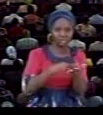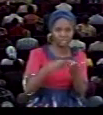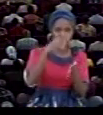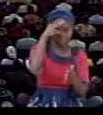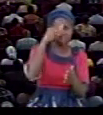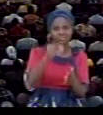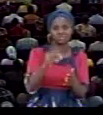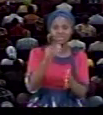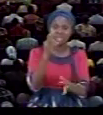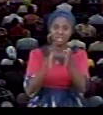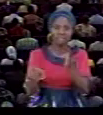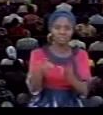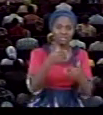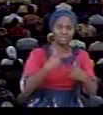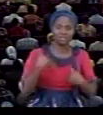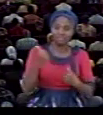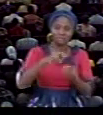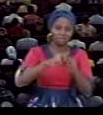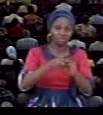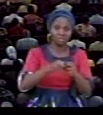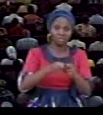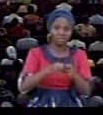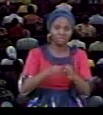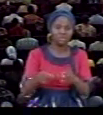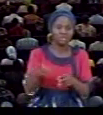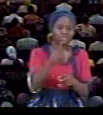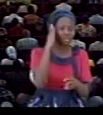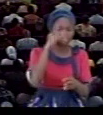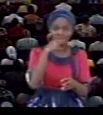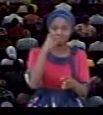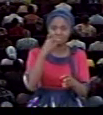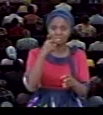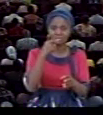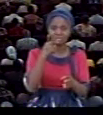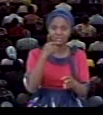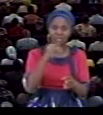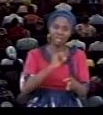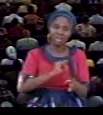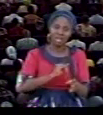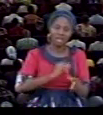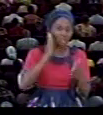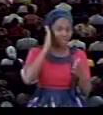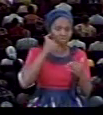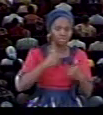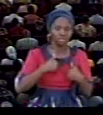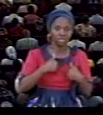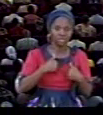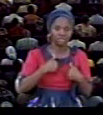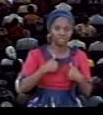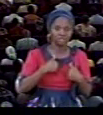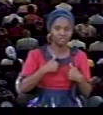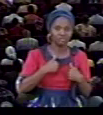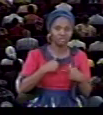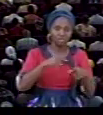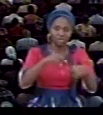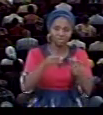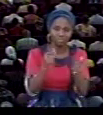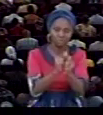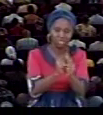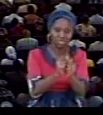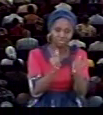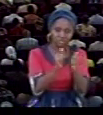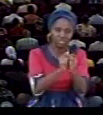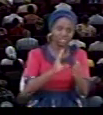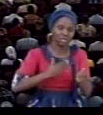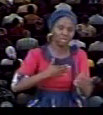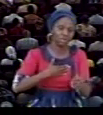have any problem, they'll say, I would have taken this problem to Pastor so-and-so, our